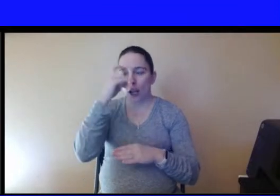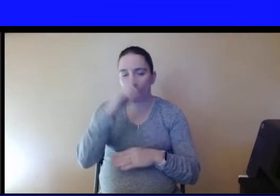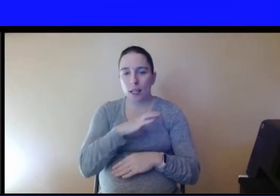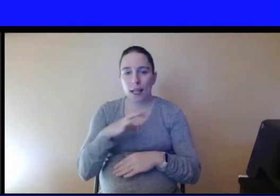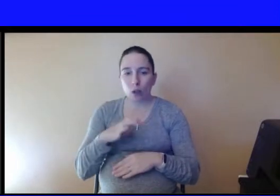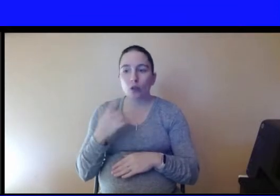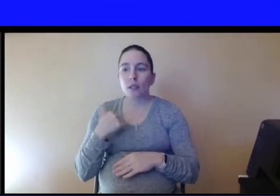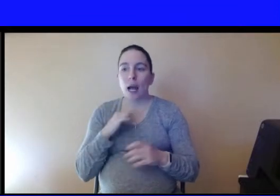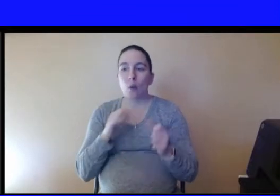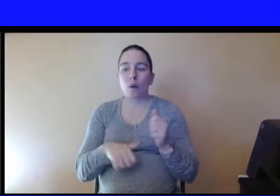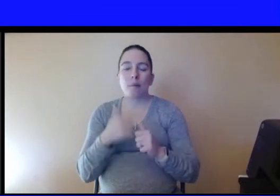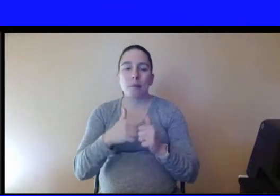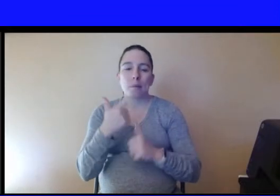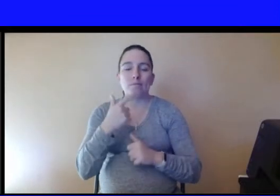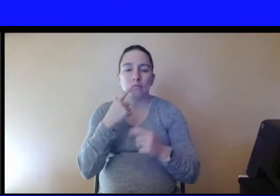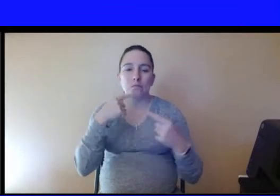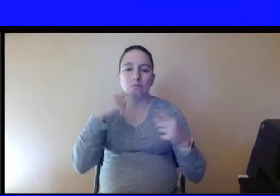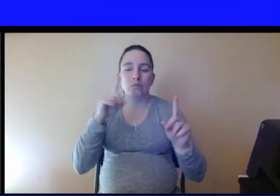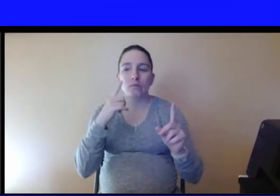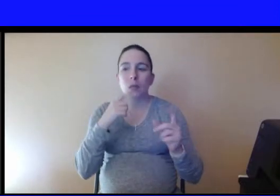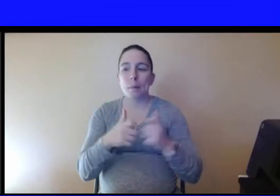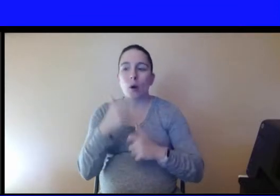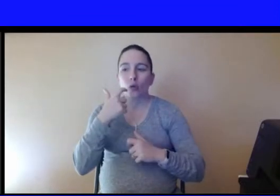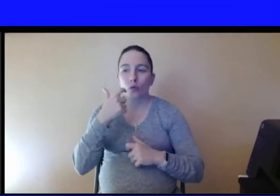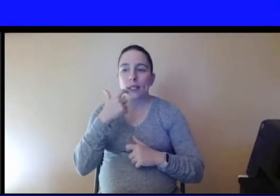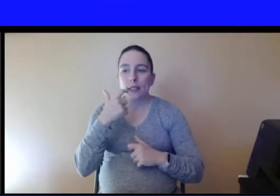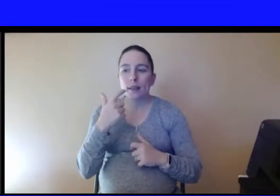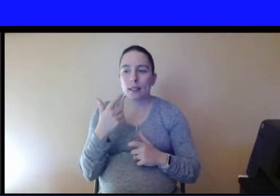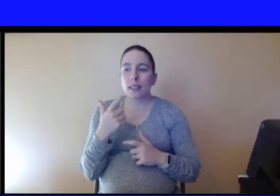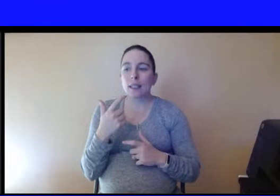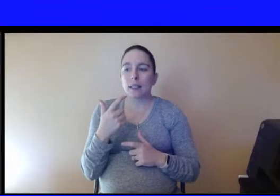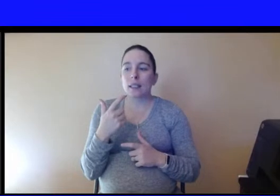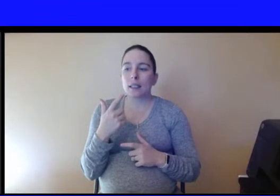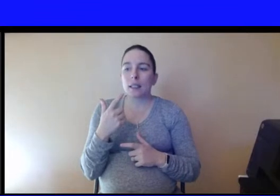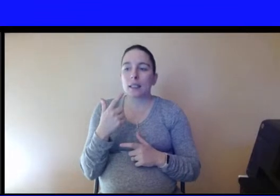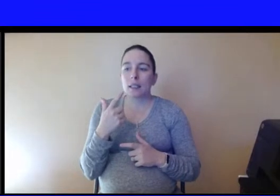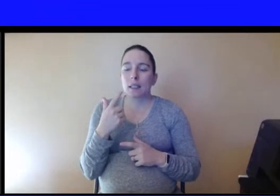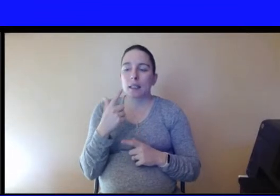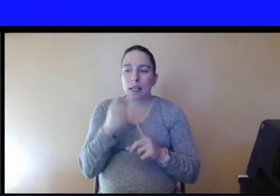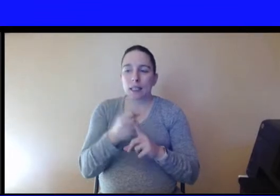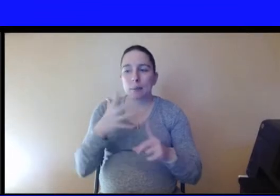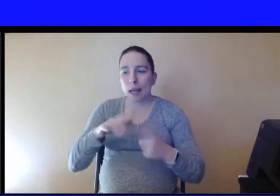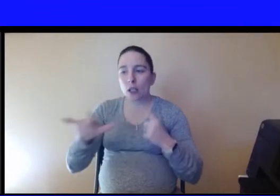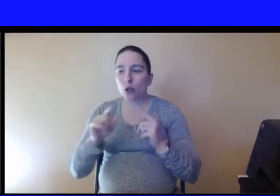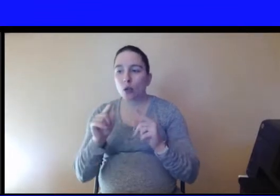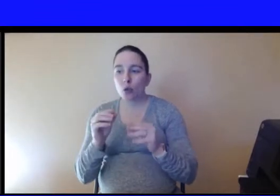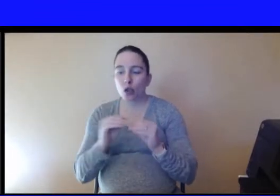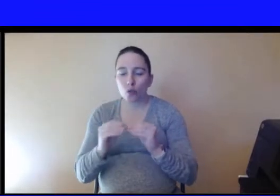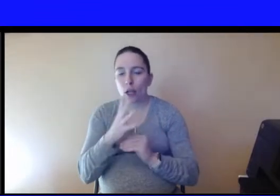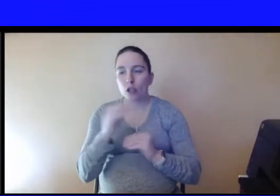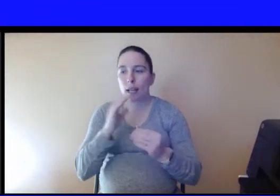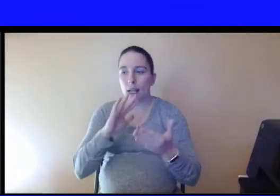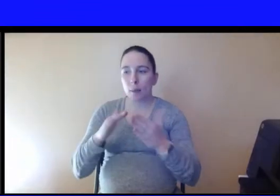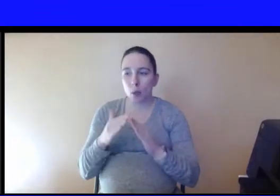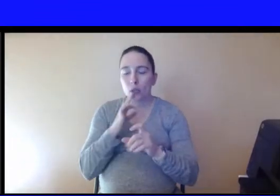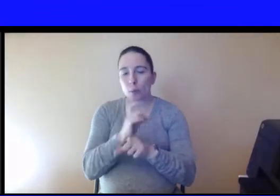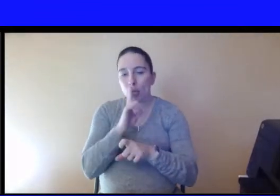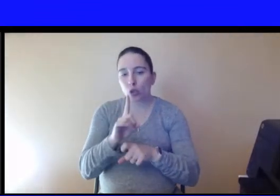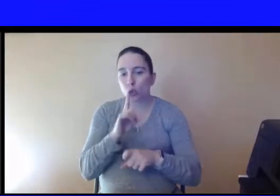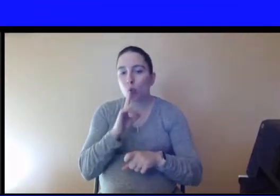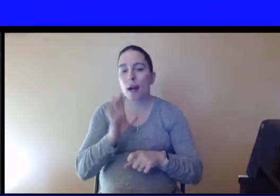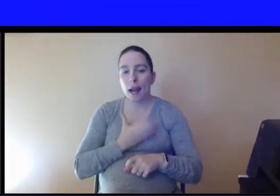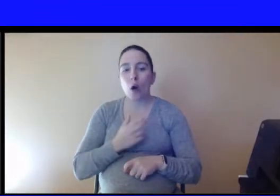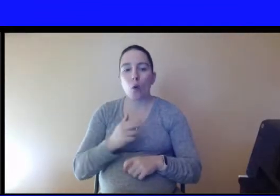Bellevue and Coney Island, where they are mentoring 10 incumbent RNs in the program. Thank you very much.